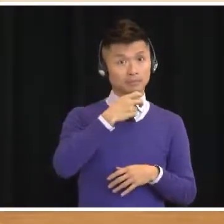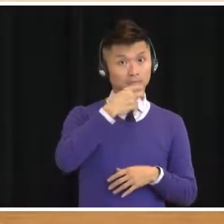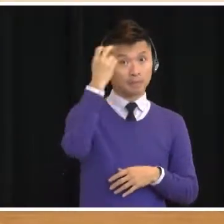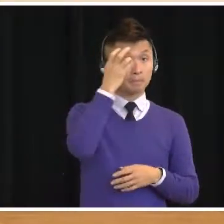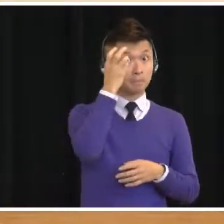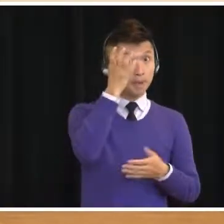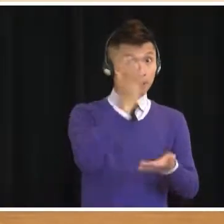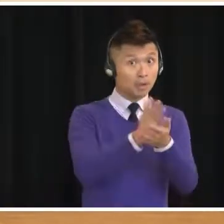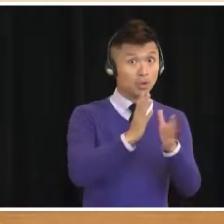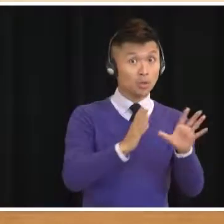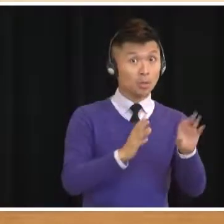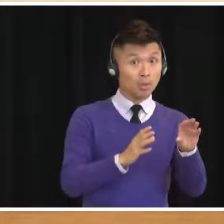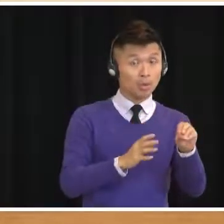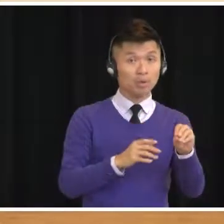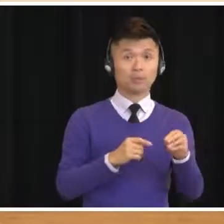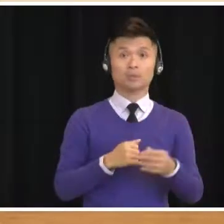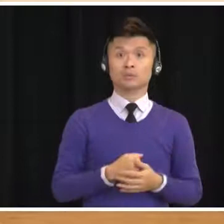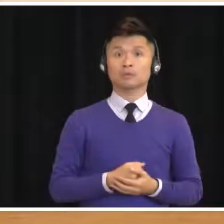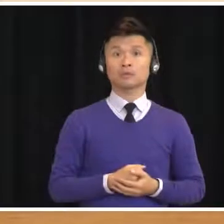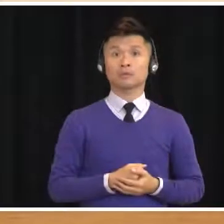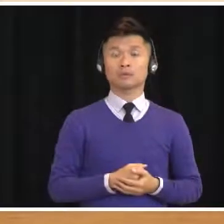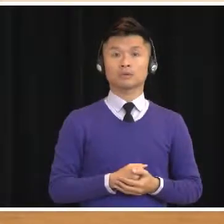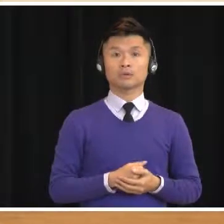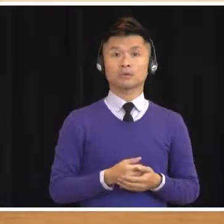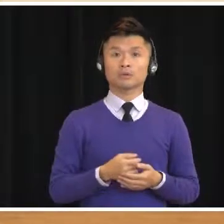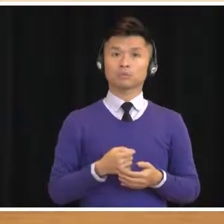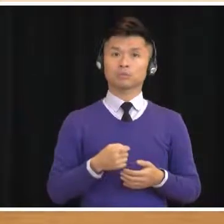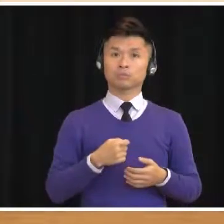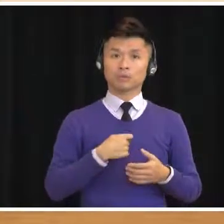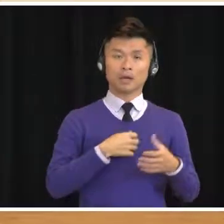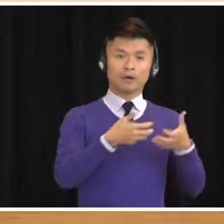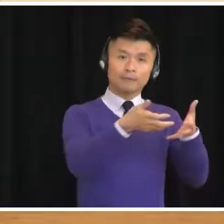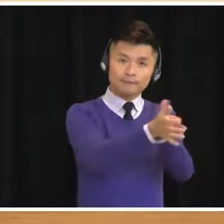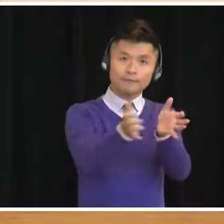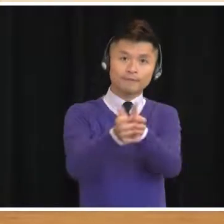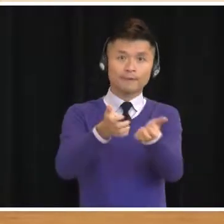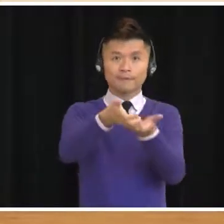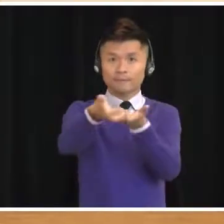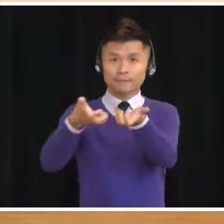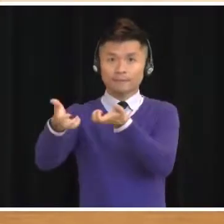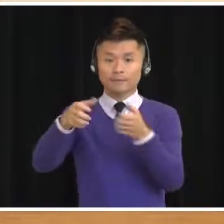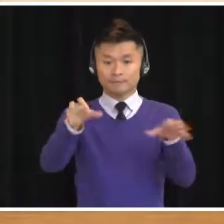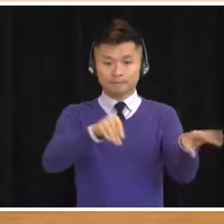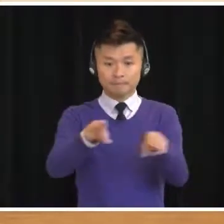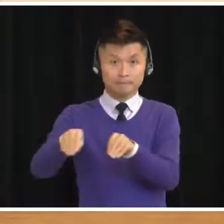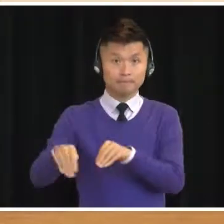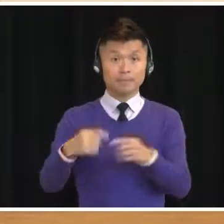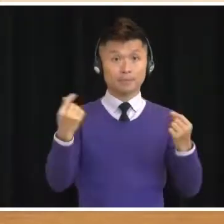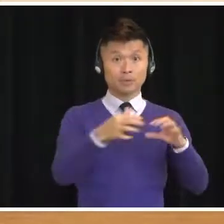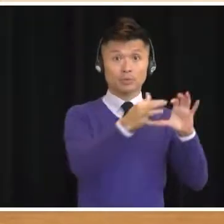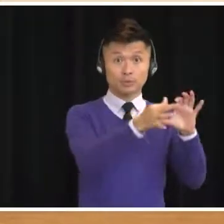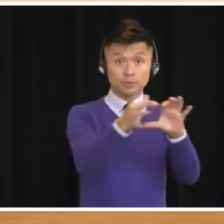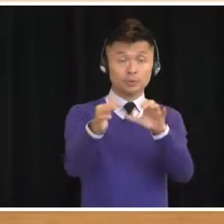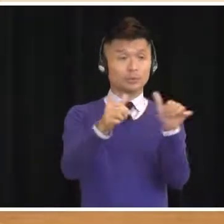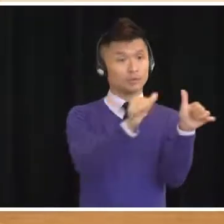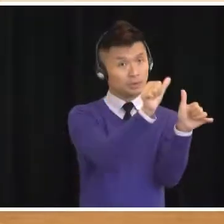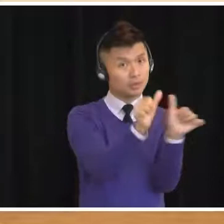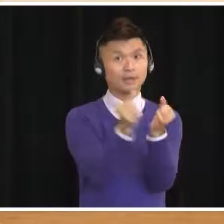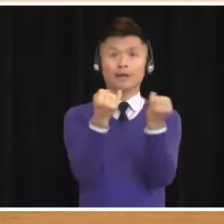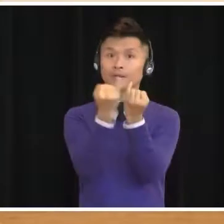disaggregated with the correct categories. A lot of the data that we've seen gives us